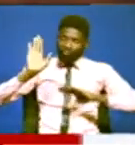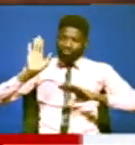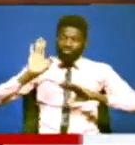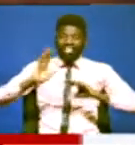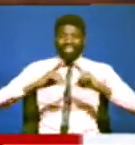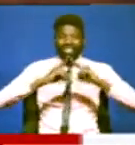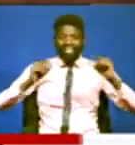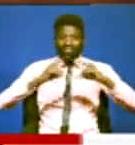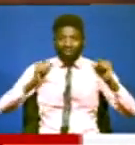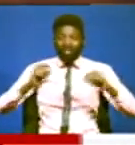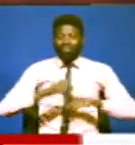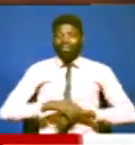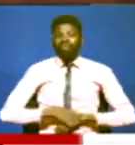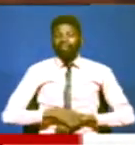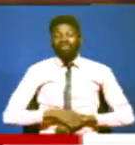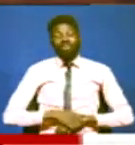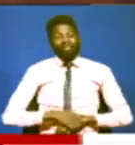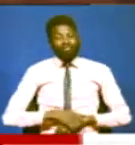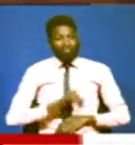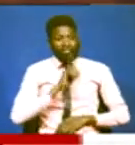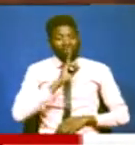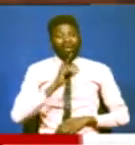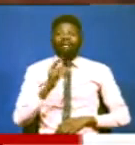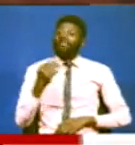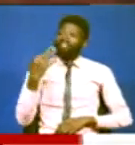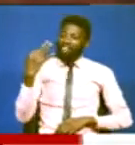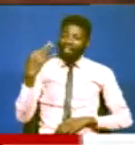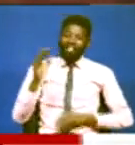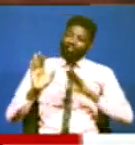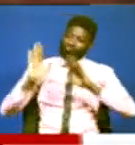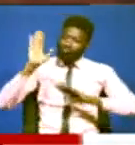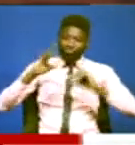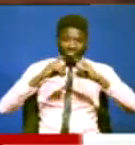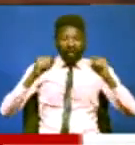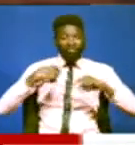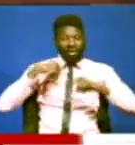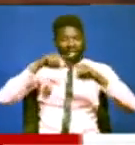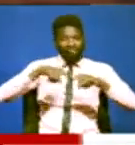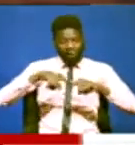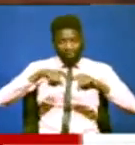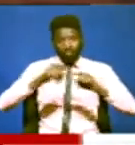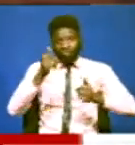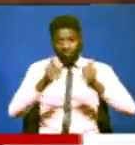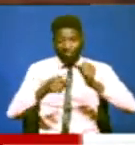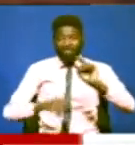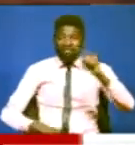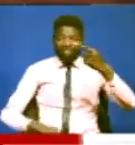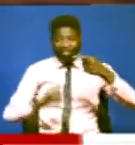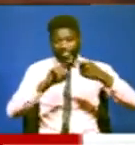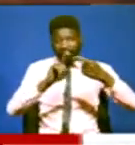3 affidavits I said I'll rely on is the one, number one, the one sworn on 26th